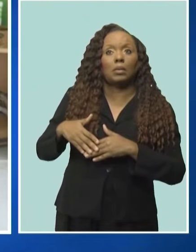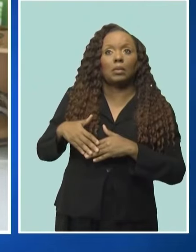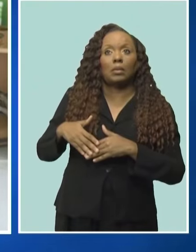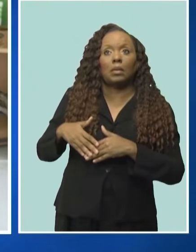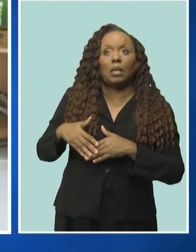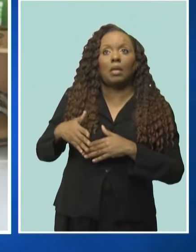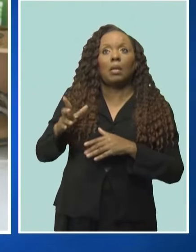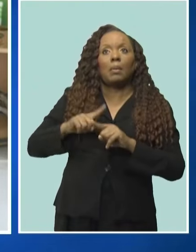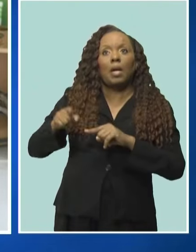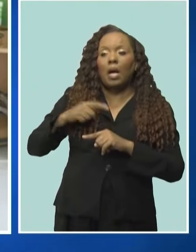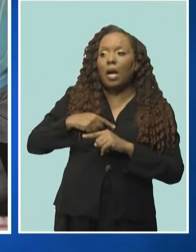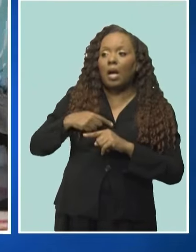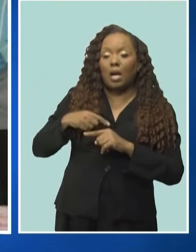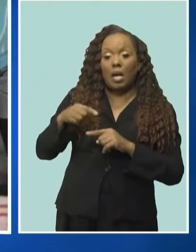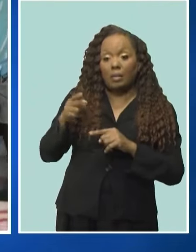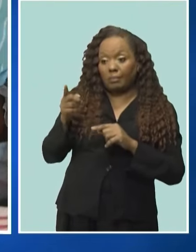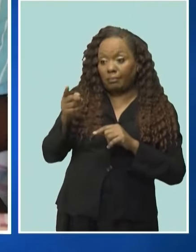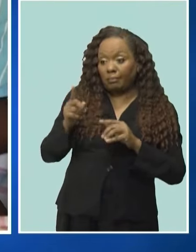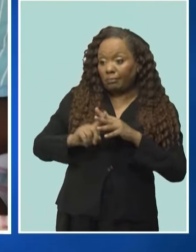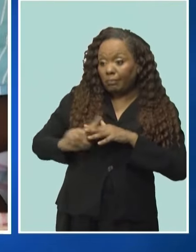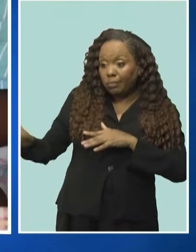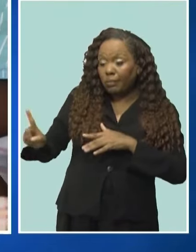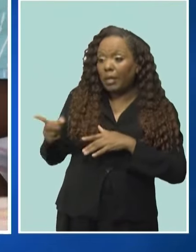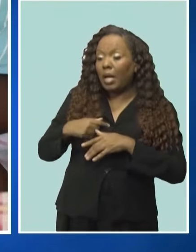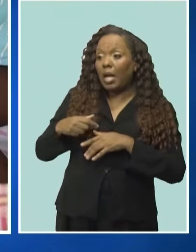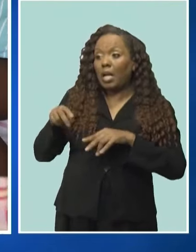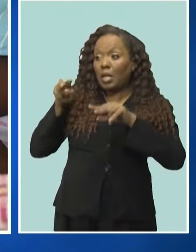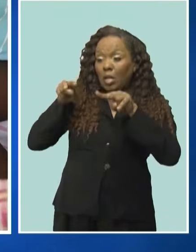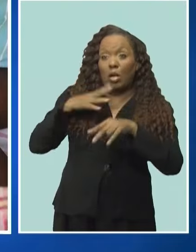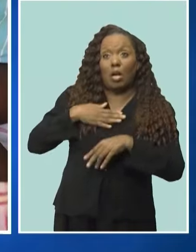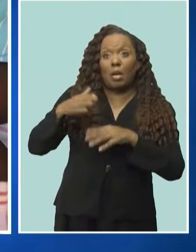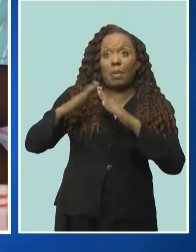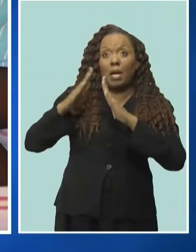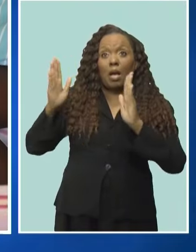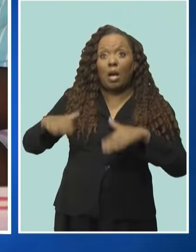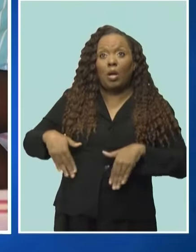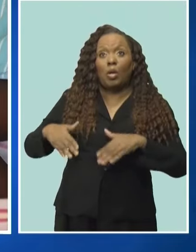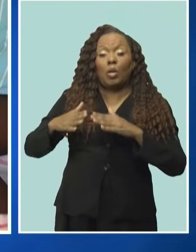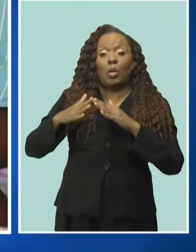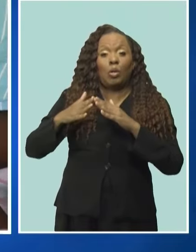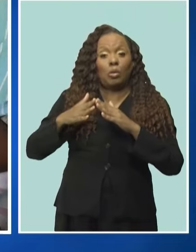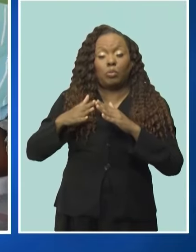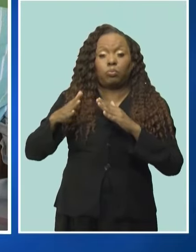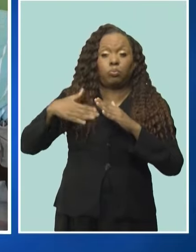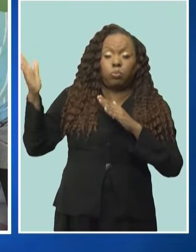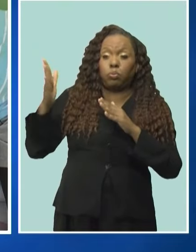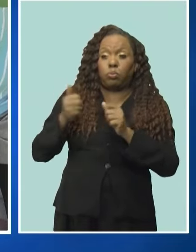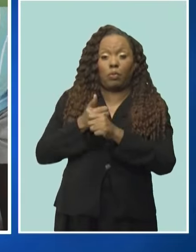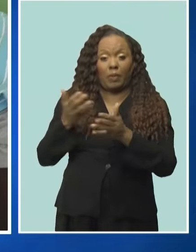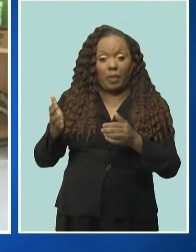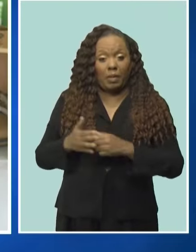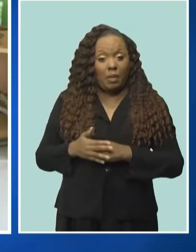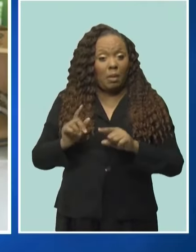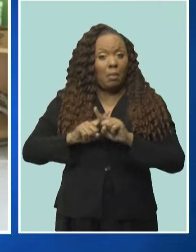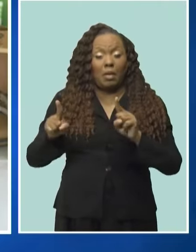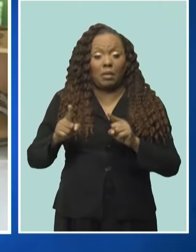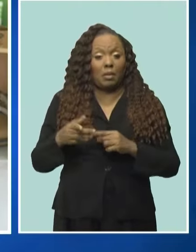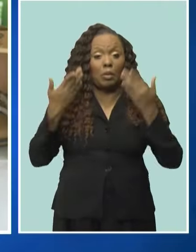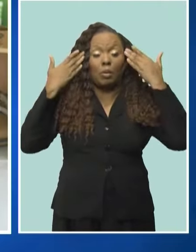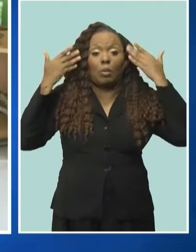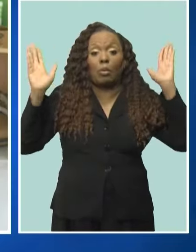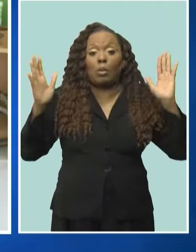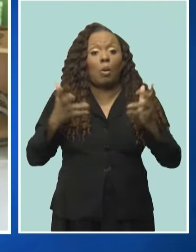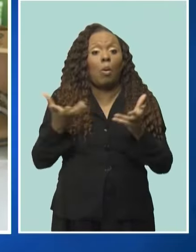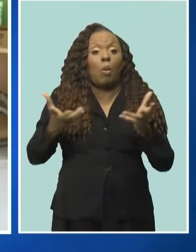my house getting blown away. The mother of 3 says she's unsure of her next steps. You ain't comfortable, but you have to